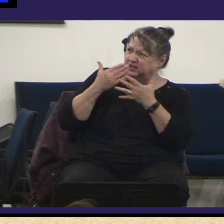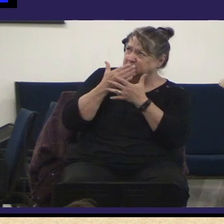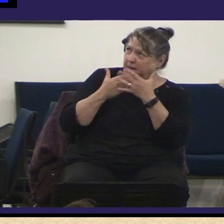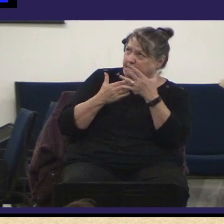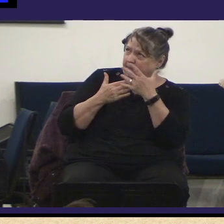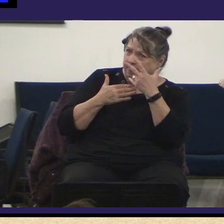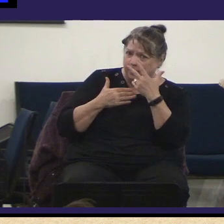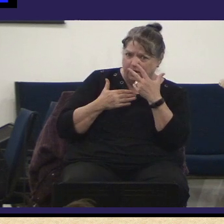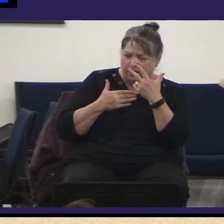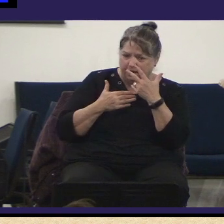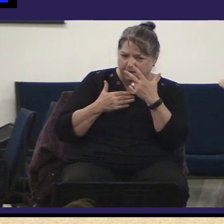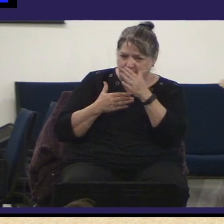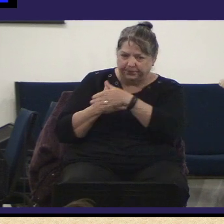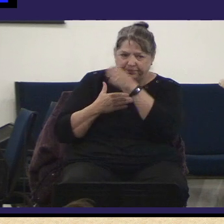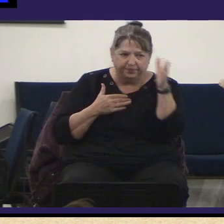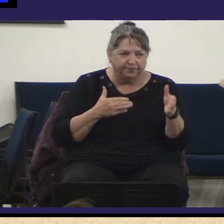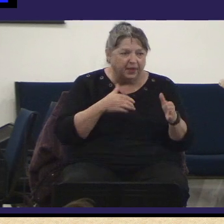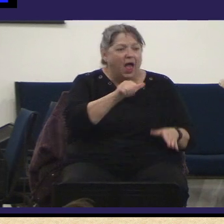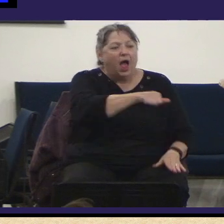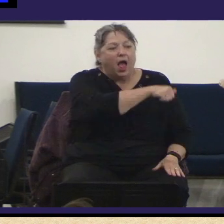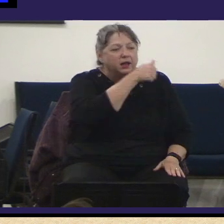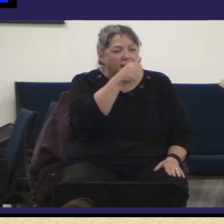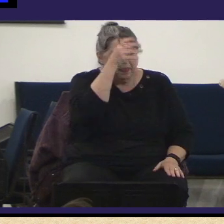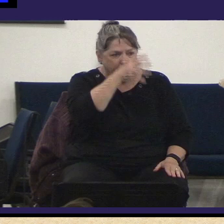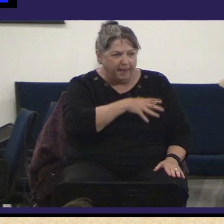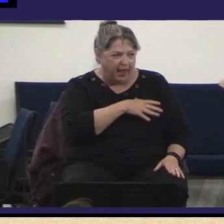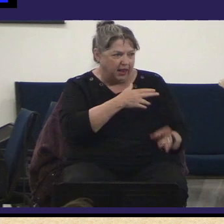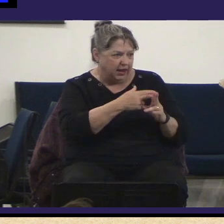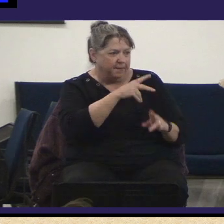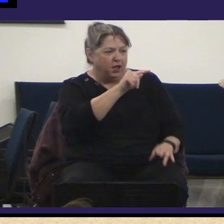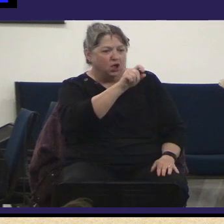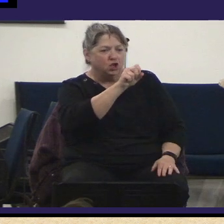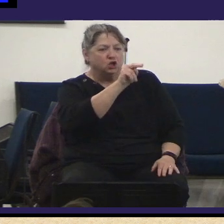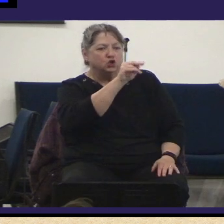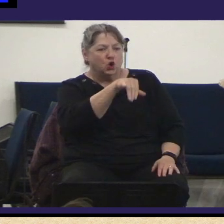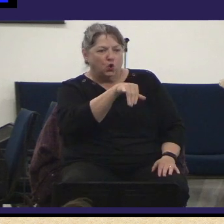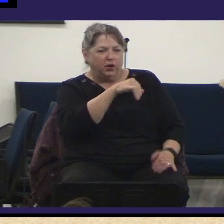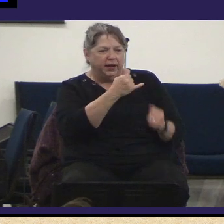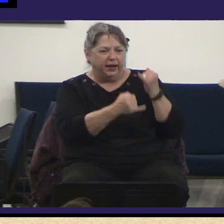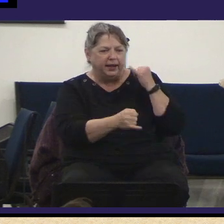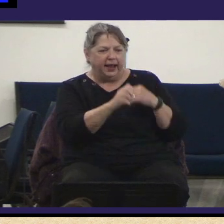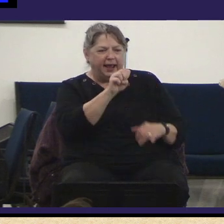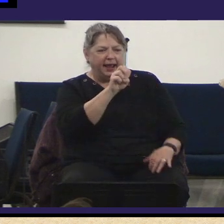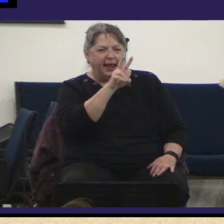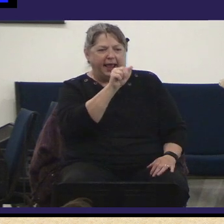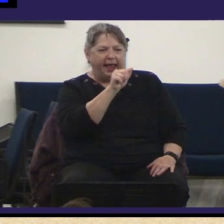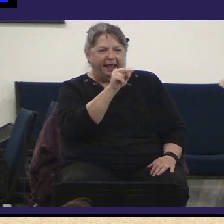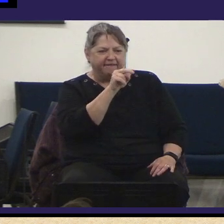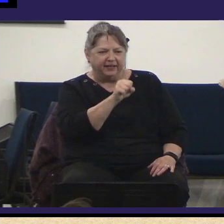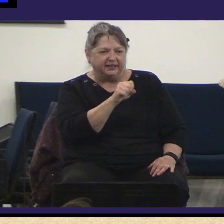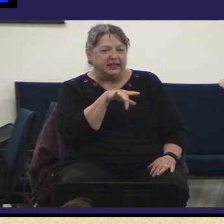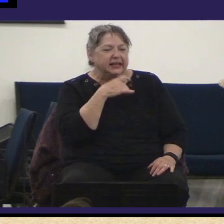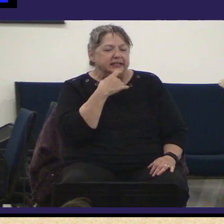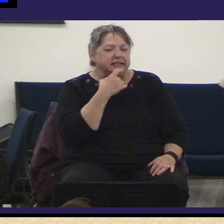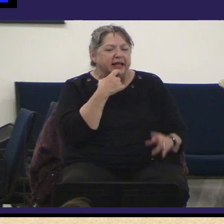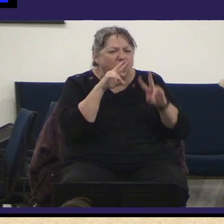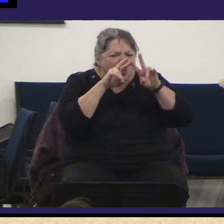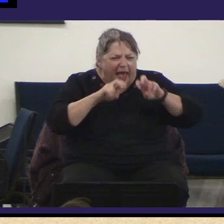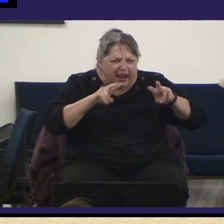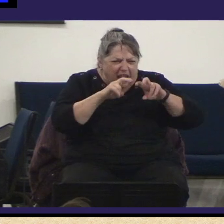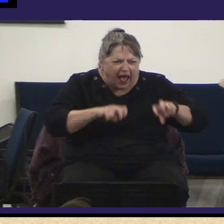Tony Evans says this, not on the screen. He says that because of the verbs used in the